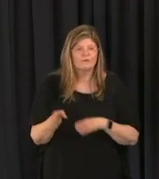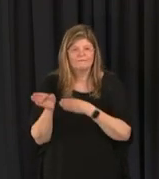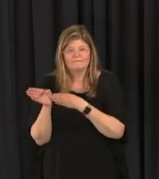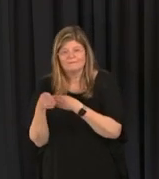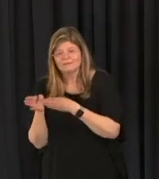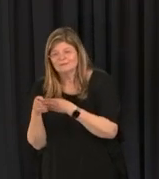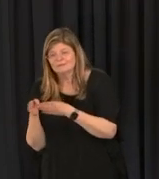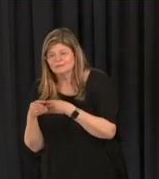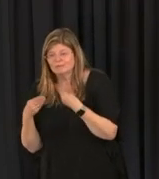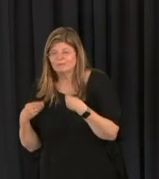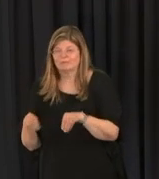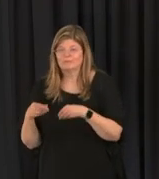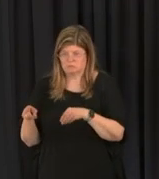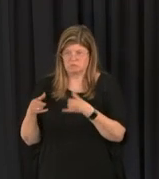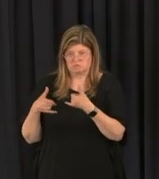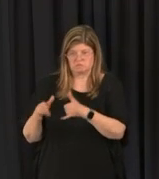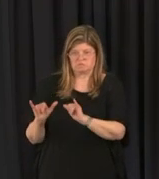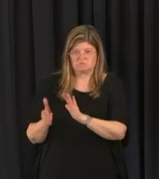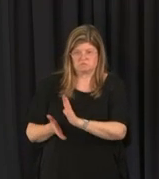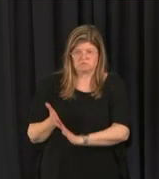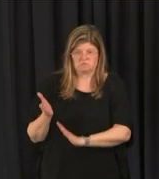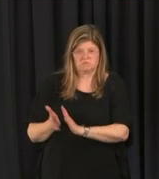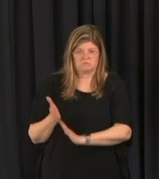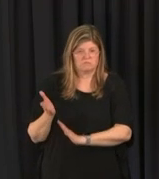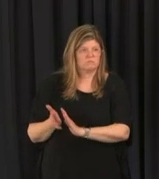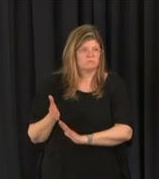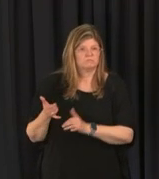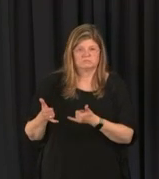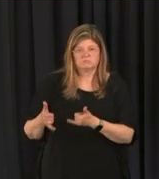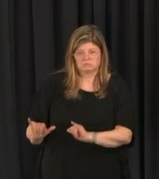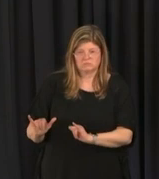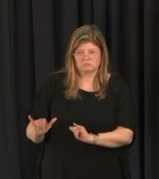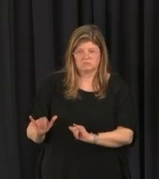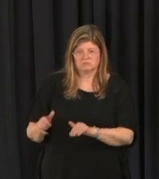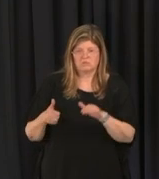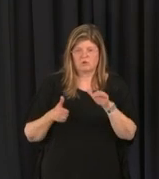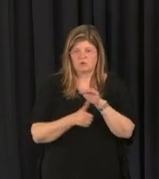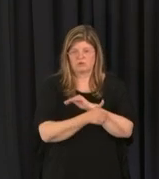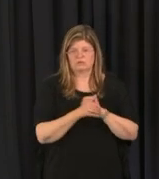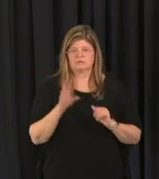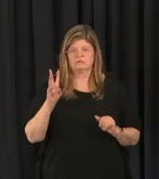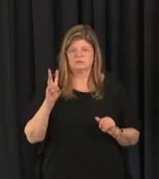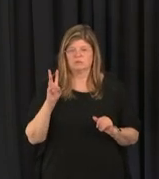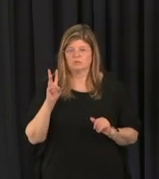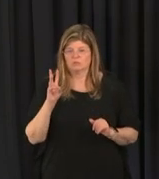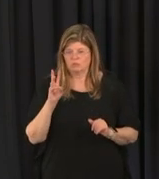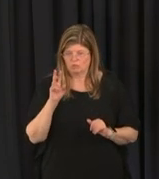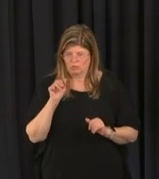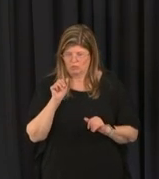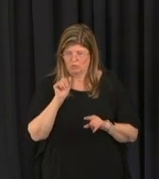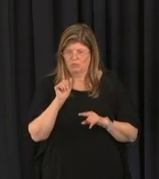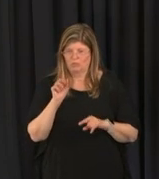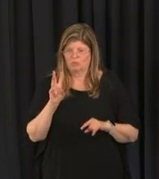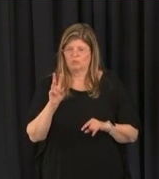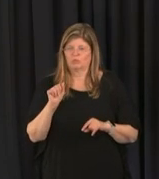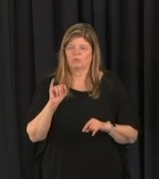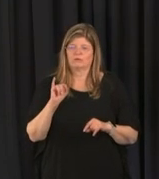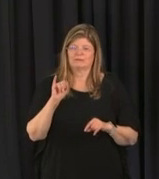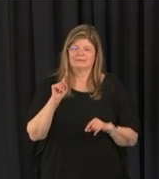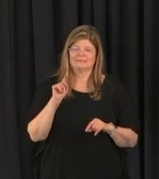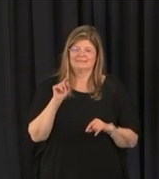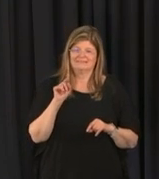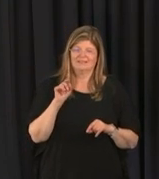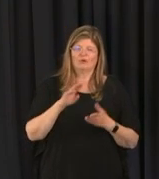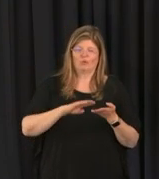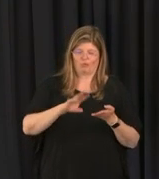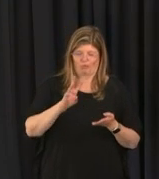will continue to be able to operate under the waiver agreements that they have with us. So as